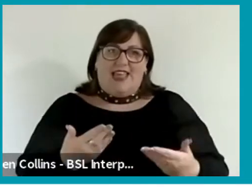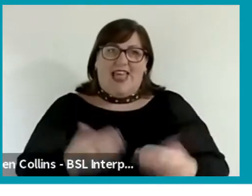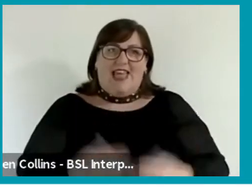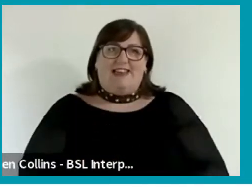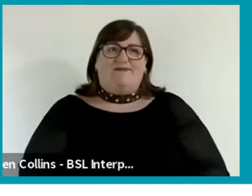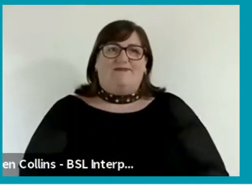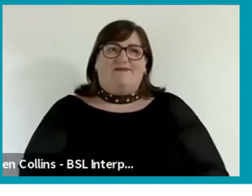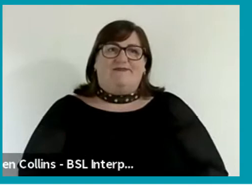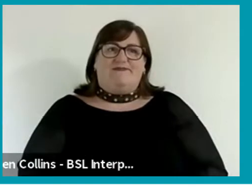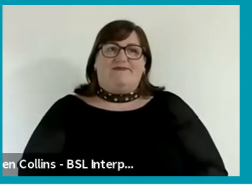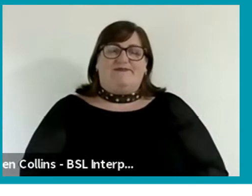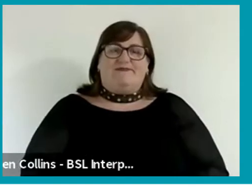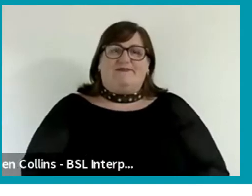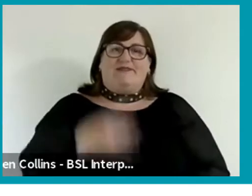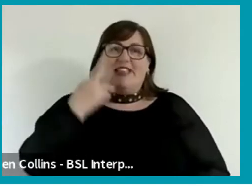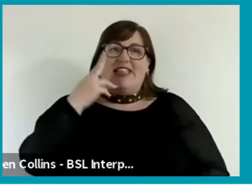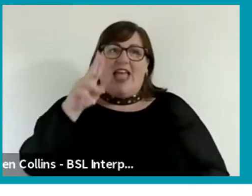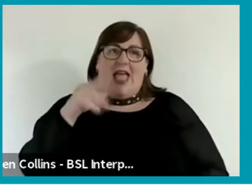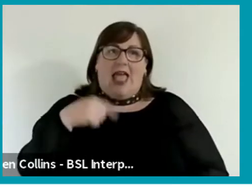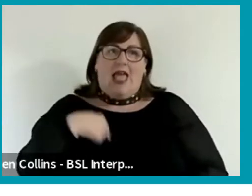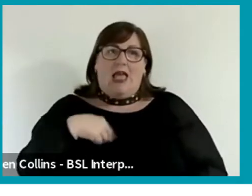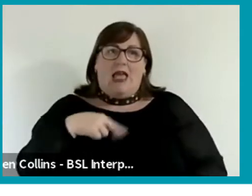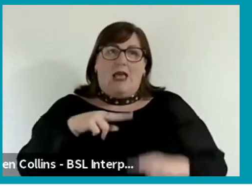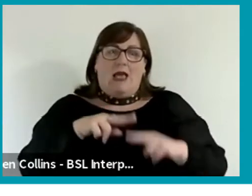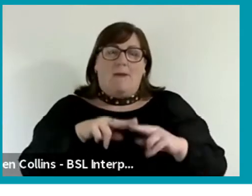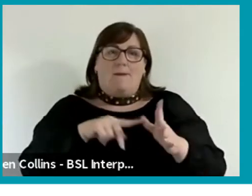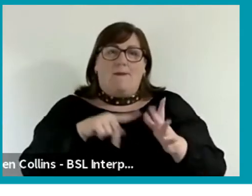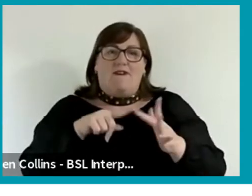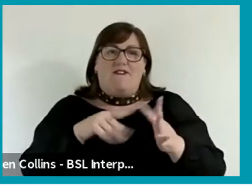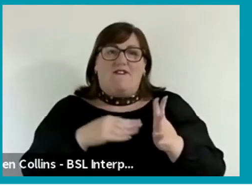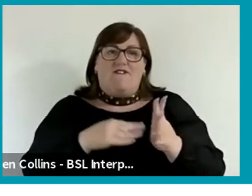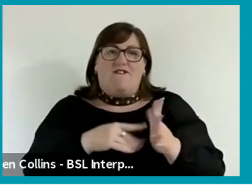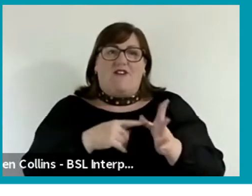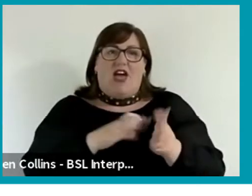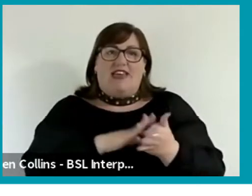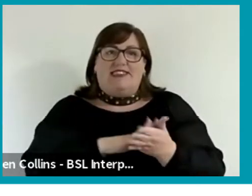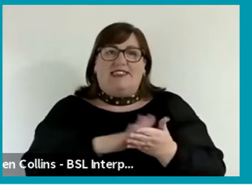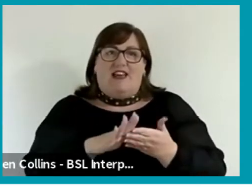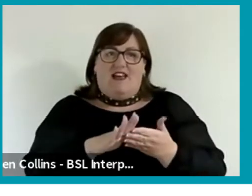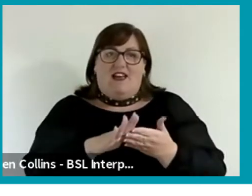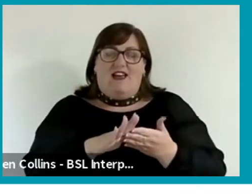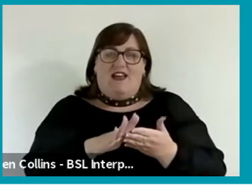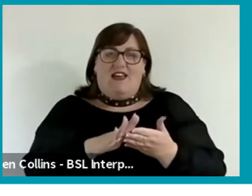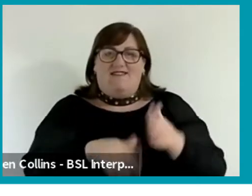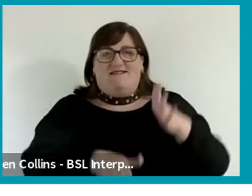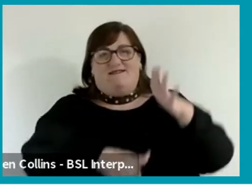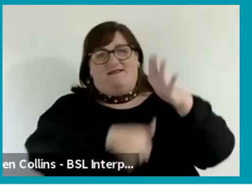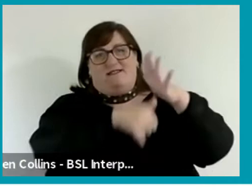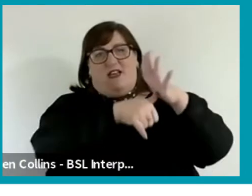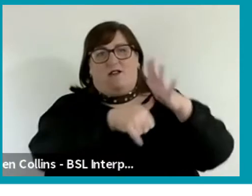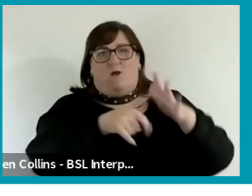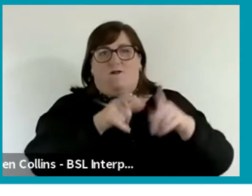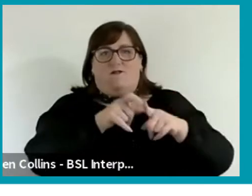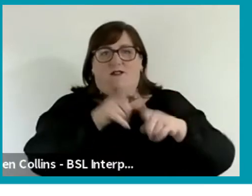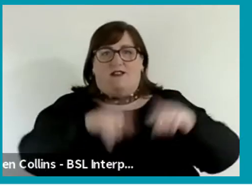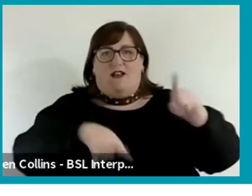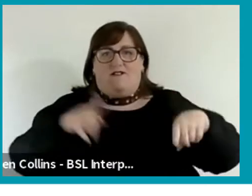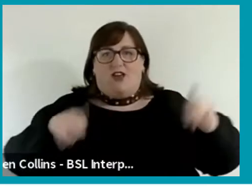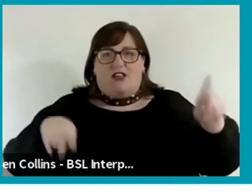is Faizah Tahir and I'm the head of diversity and talent development at